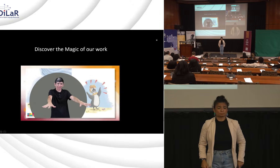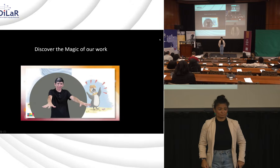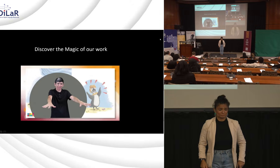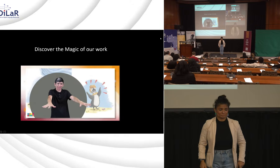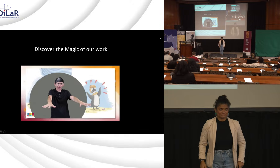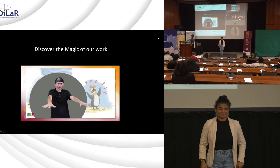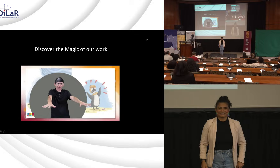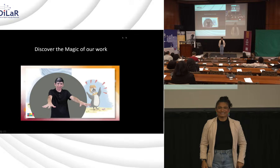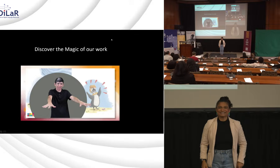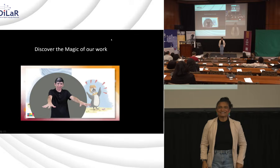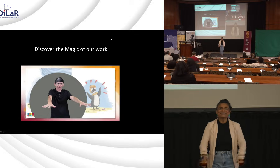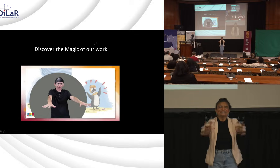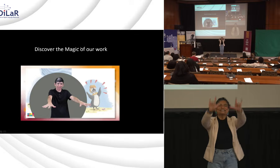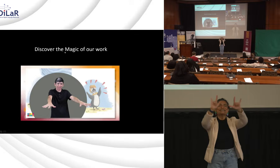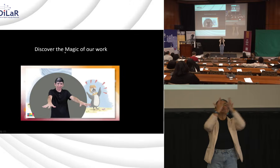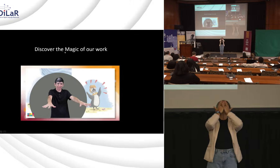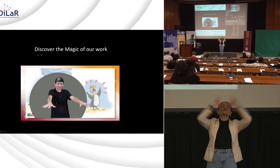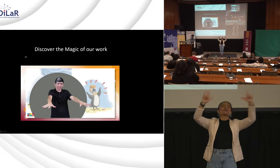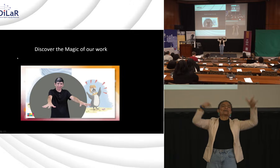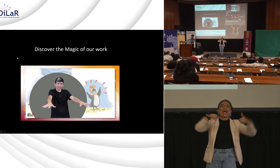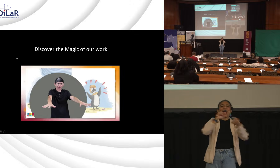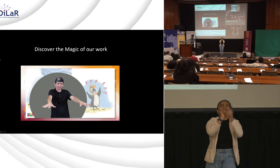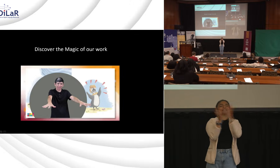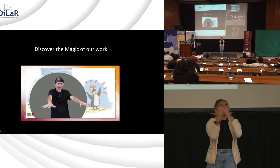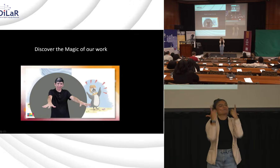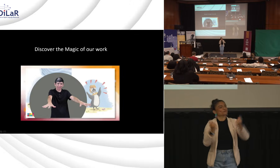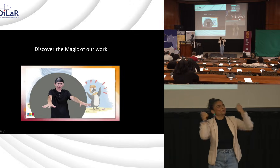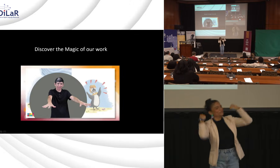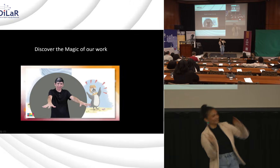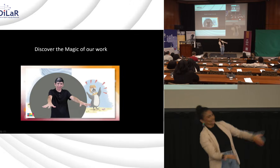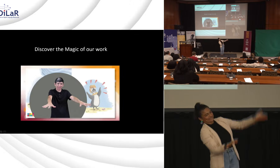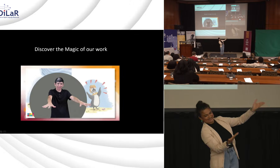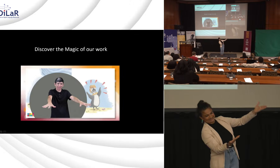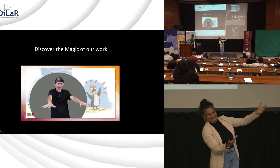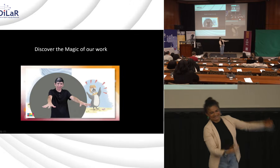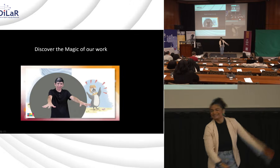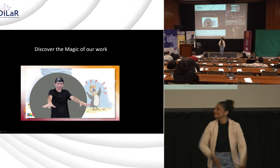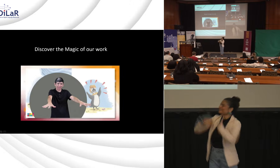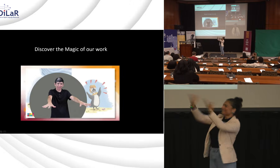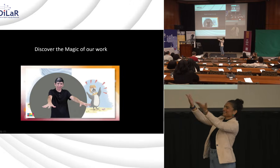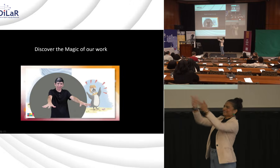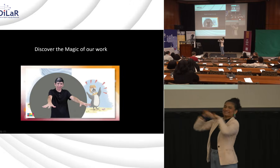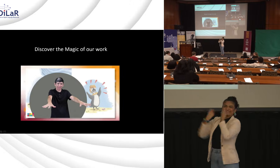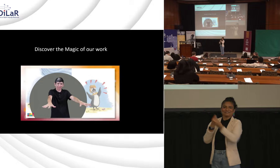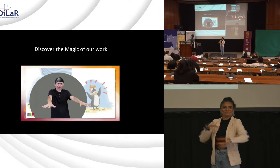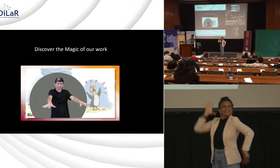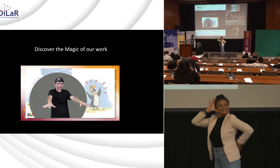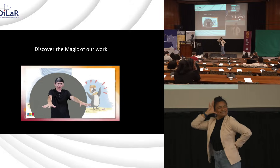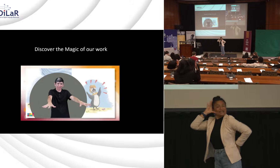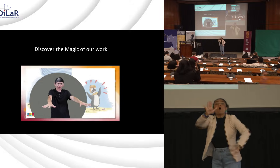Maybe we can show it after lunch. You can promise me that? Thank you very much. That's what HandLab does.